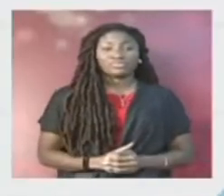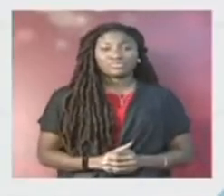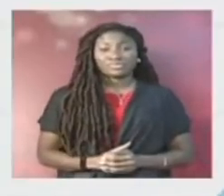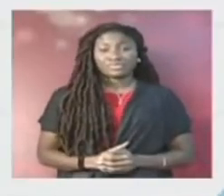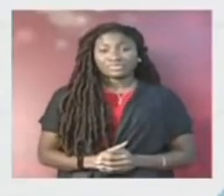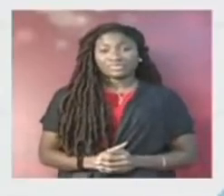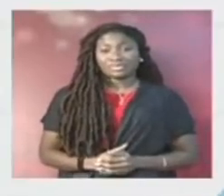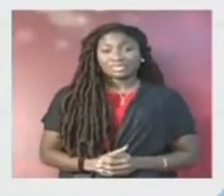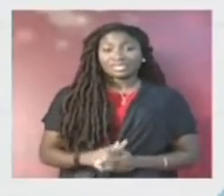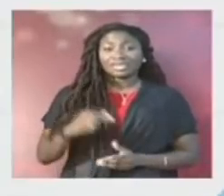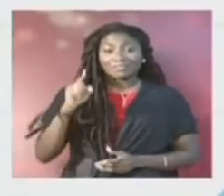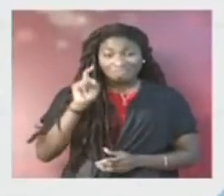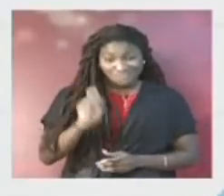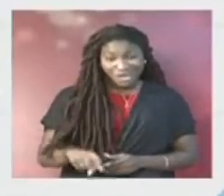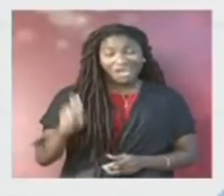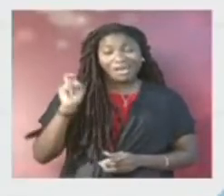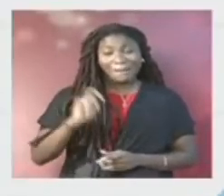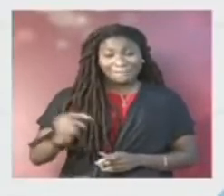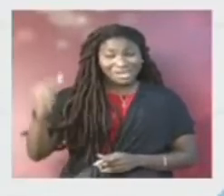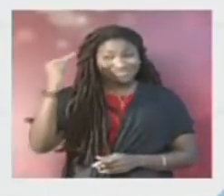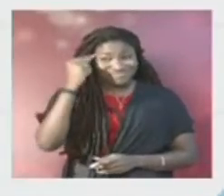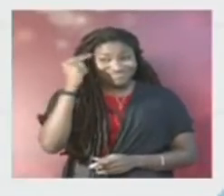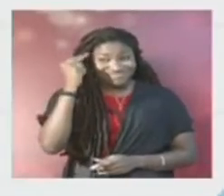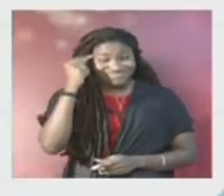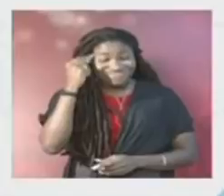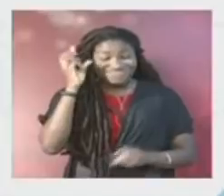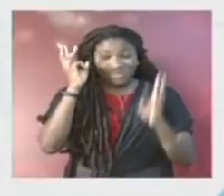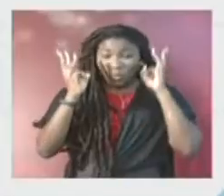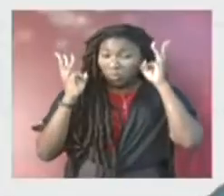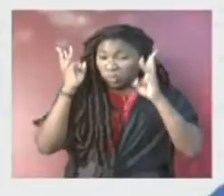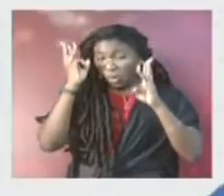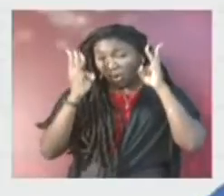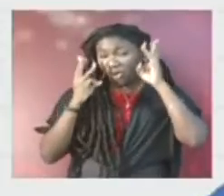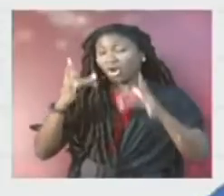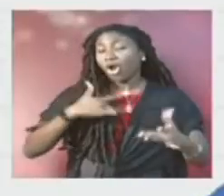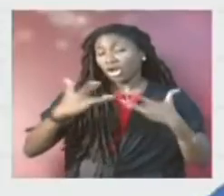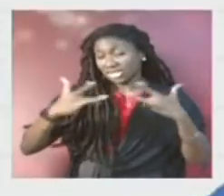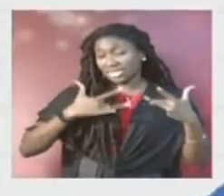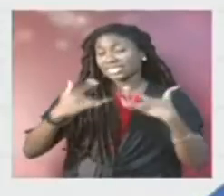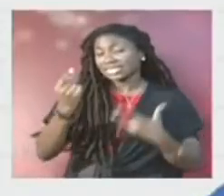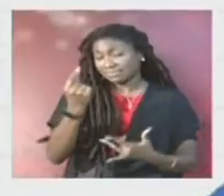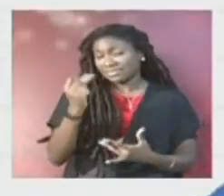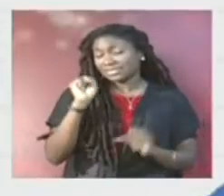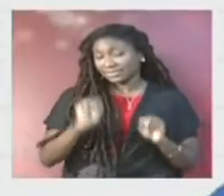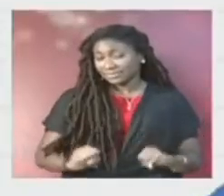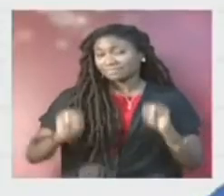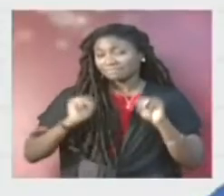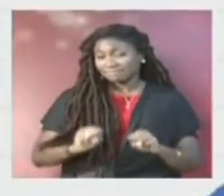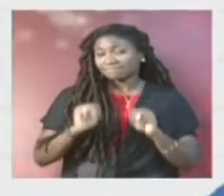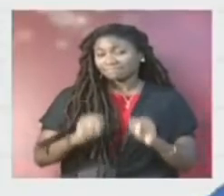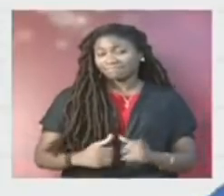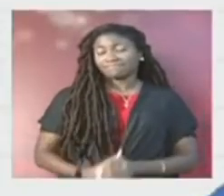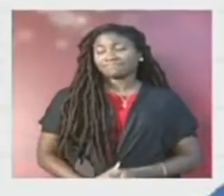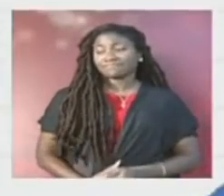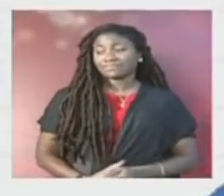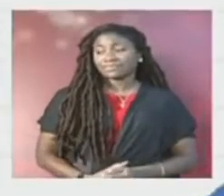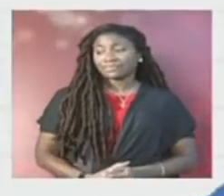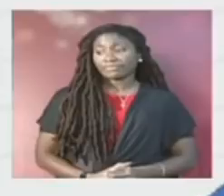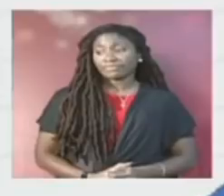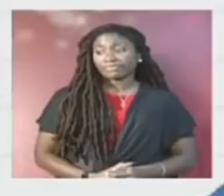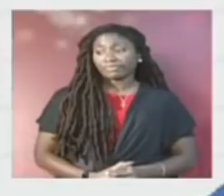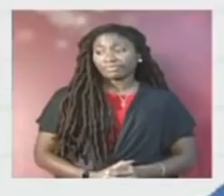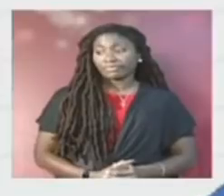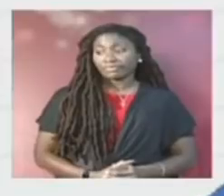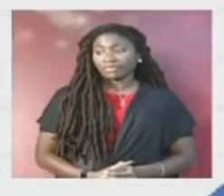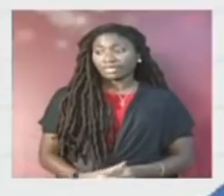a cause for concern. Let's amplify that concern a bit by looking at the next graph. Again,